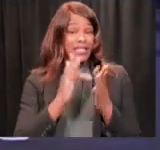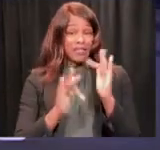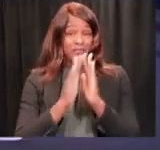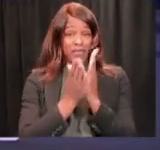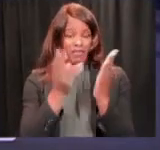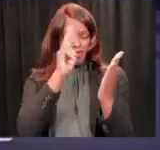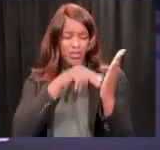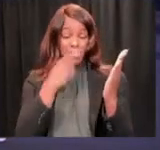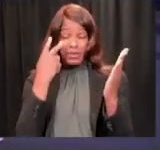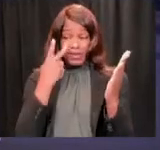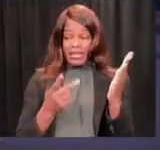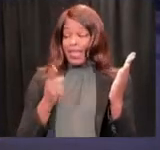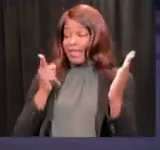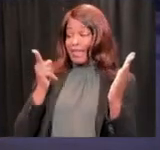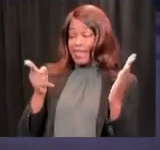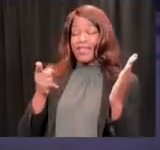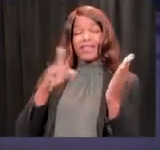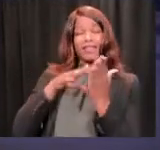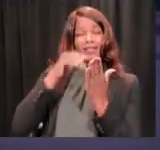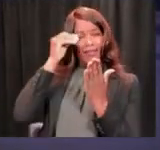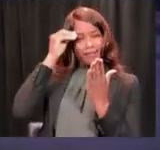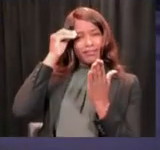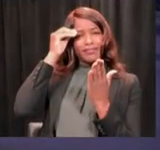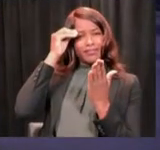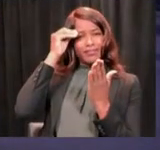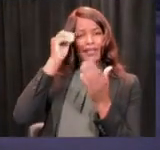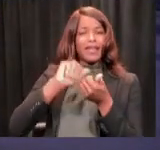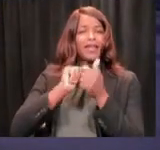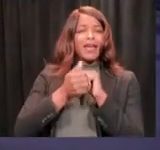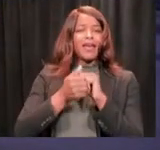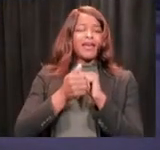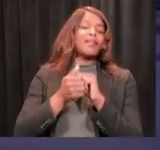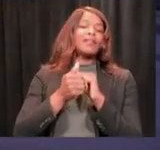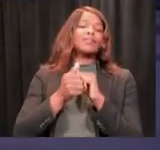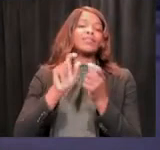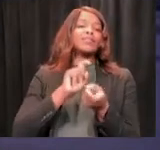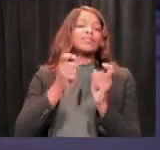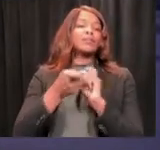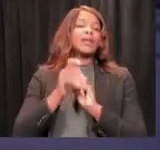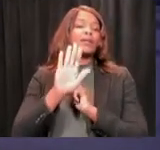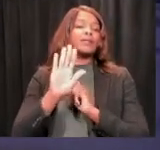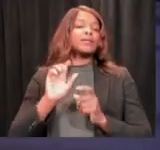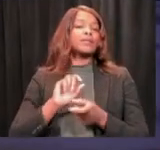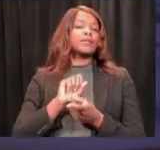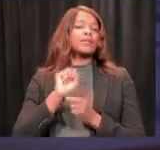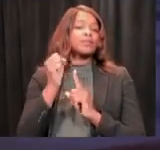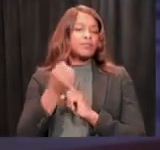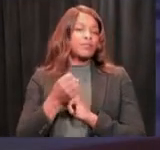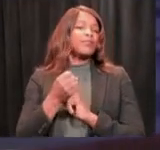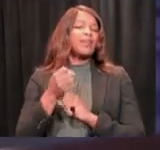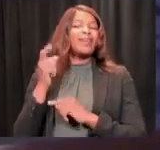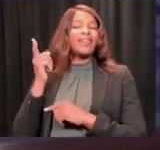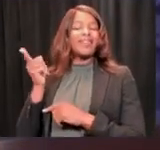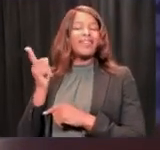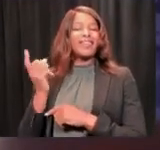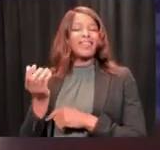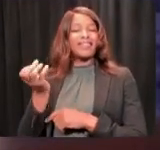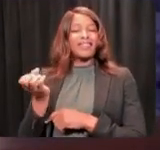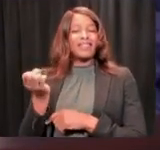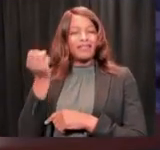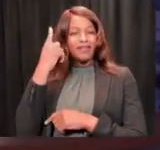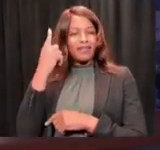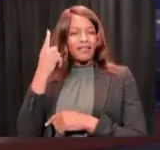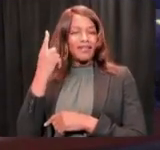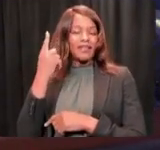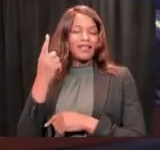how Joseph has learned how to repack his bags? Joseph has learned that he